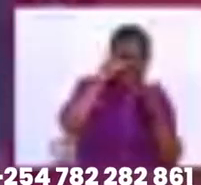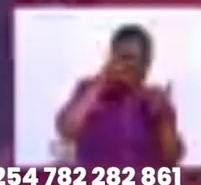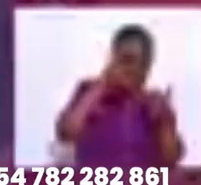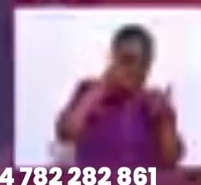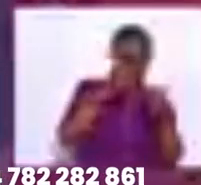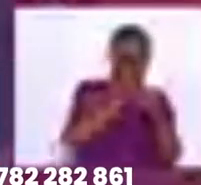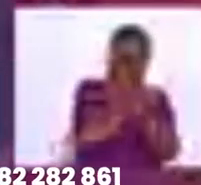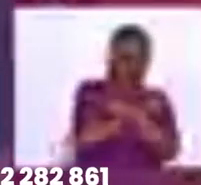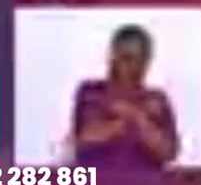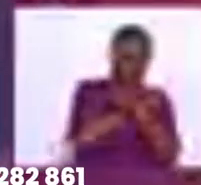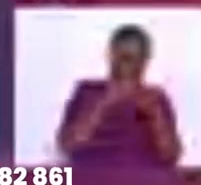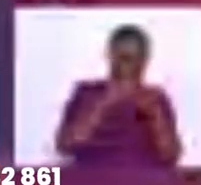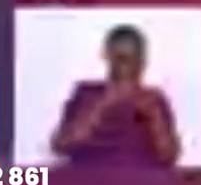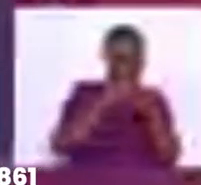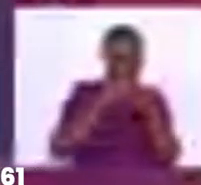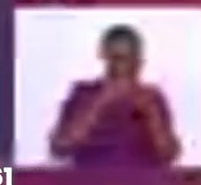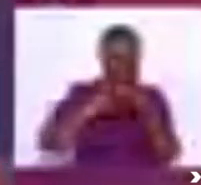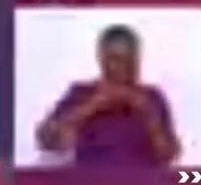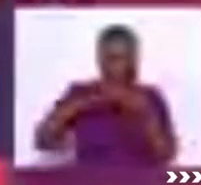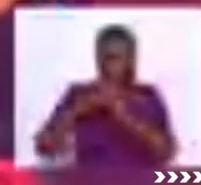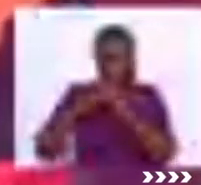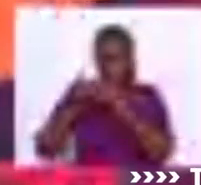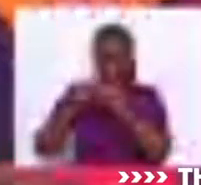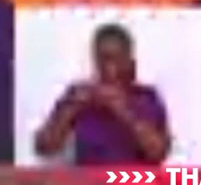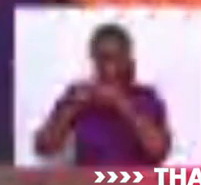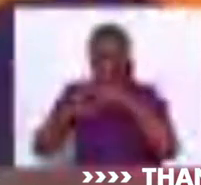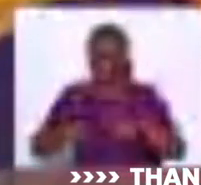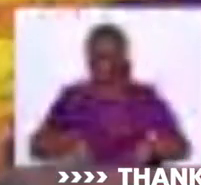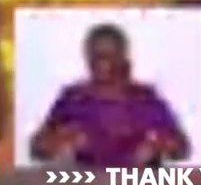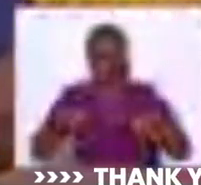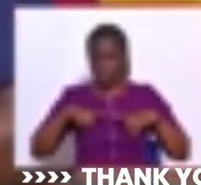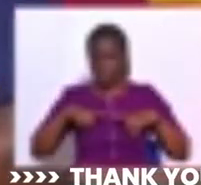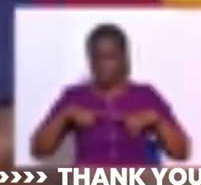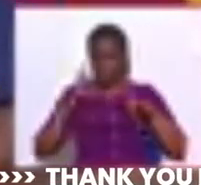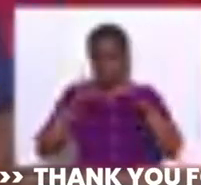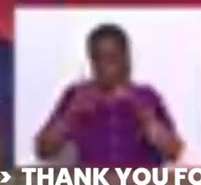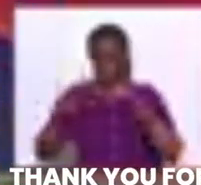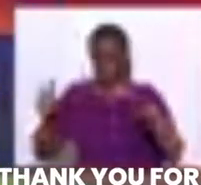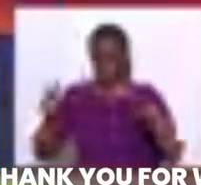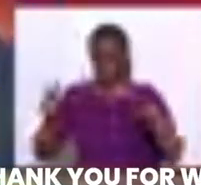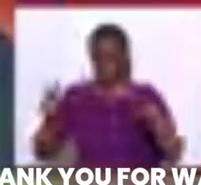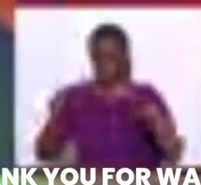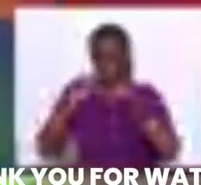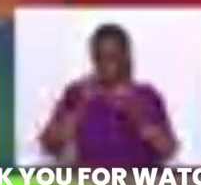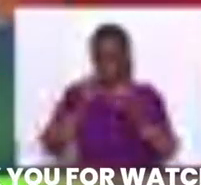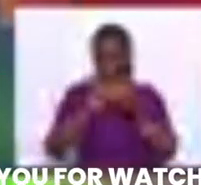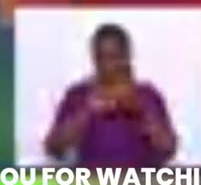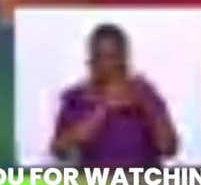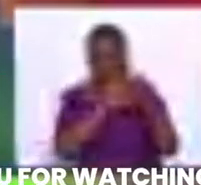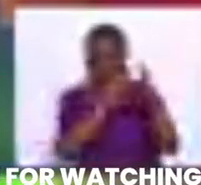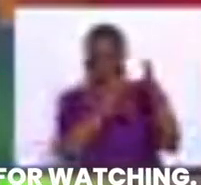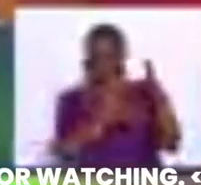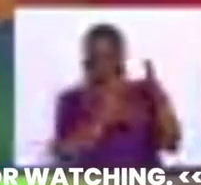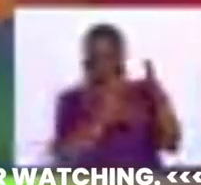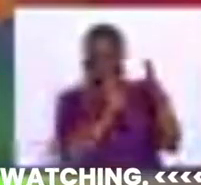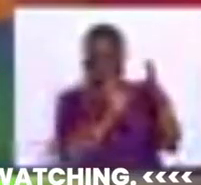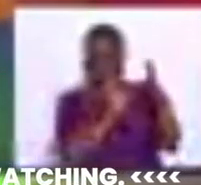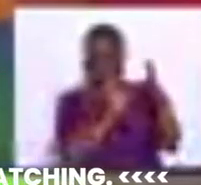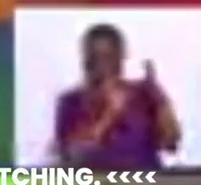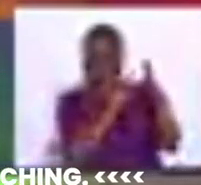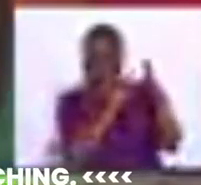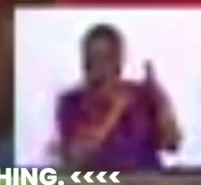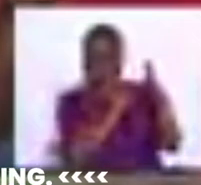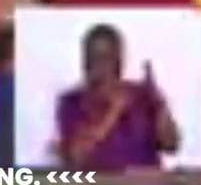We're going to have to learn to live and be in peace. If you're able to do all of those things, you are